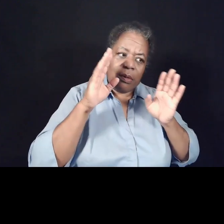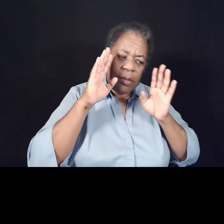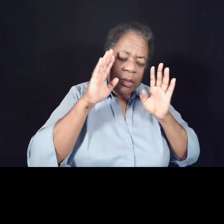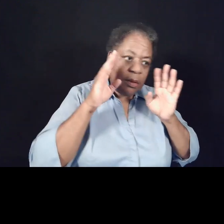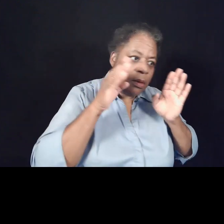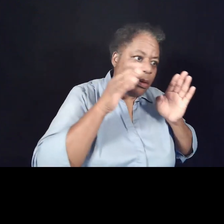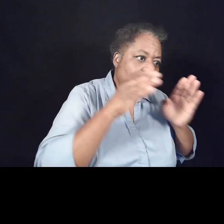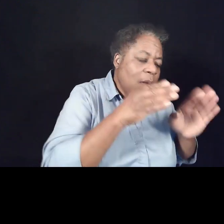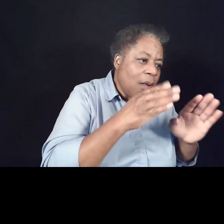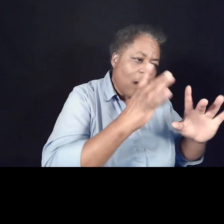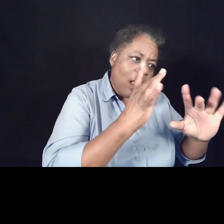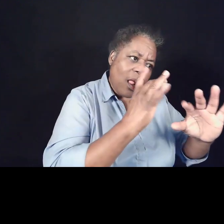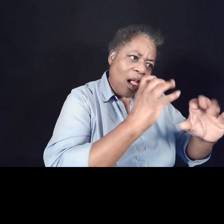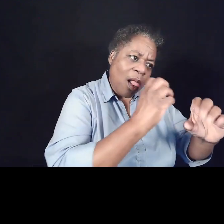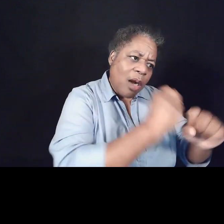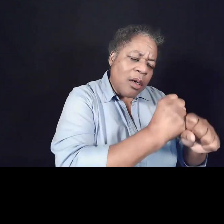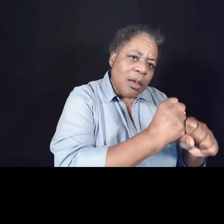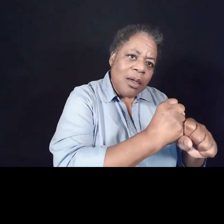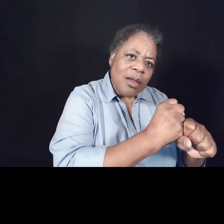in our beloved,